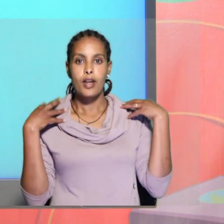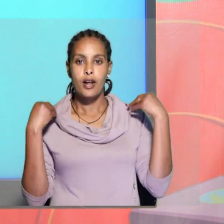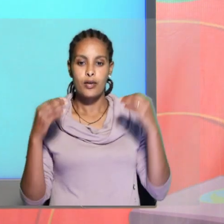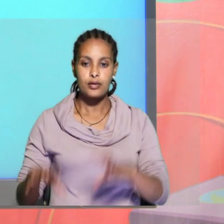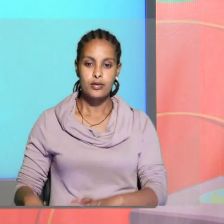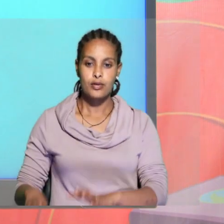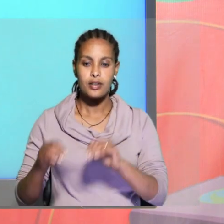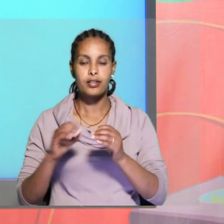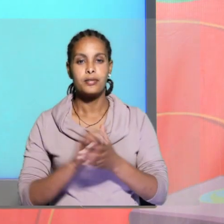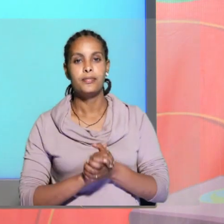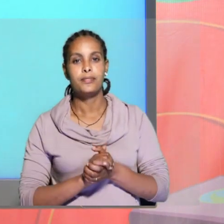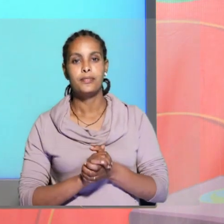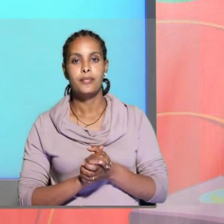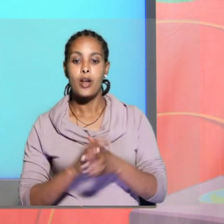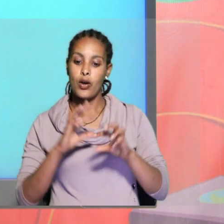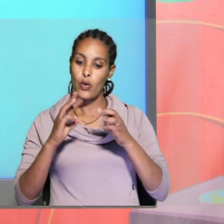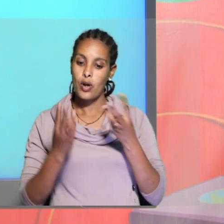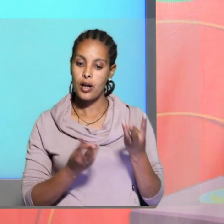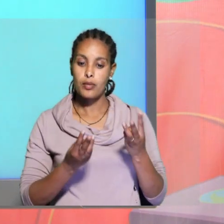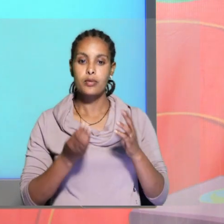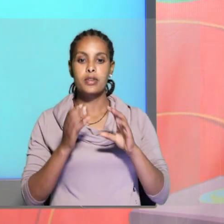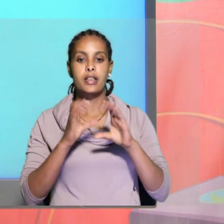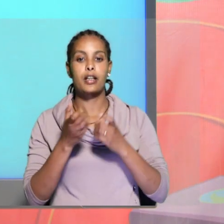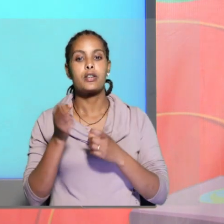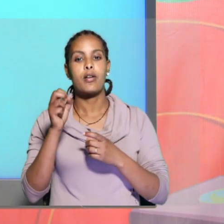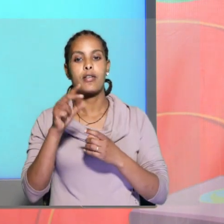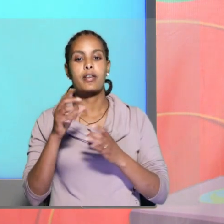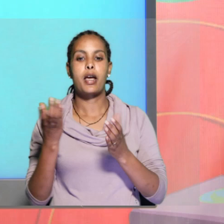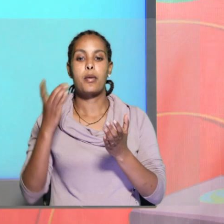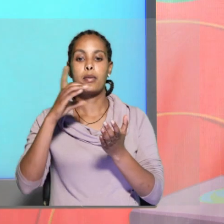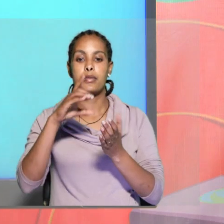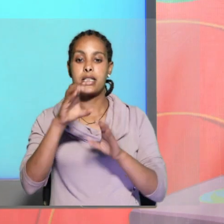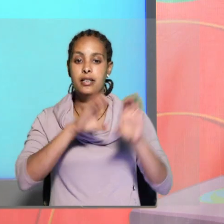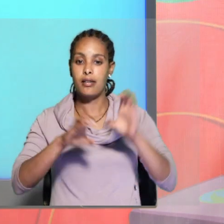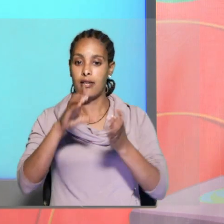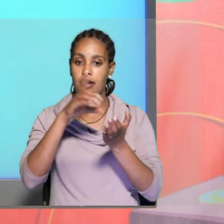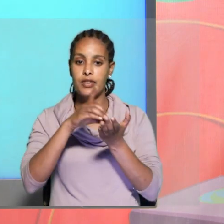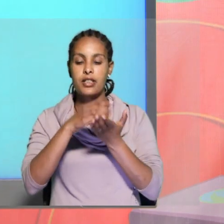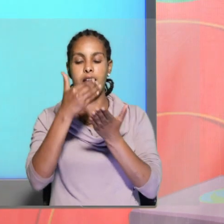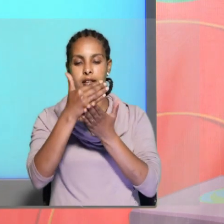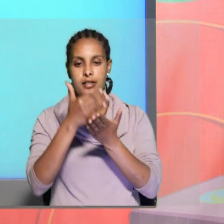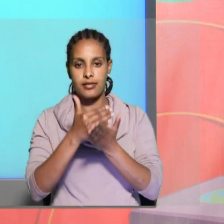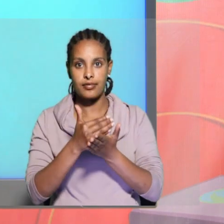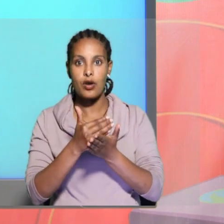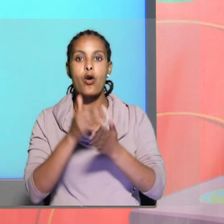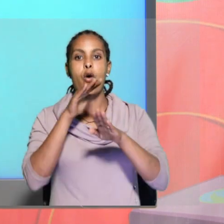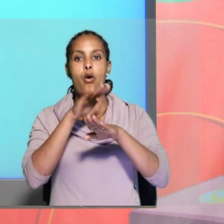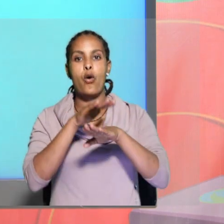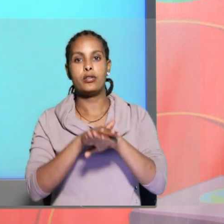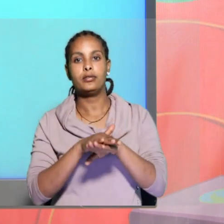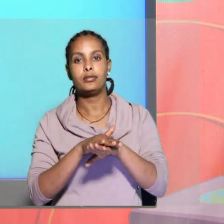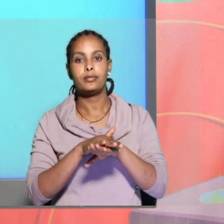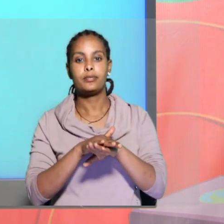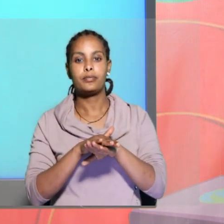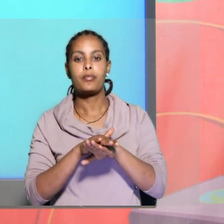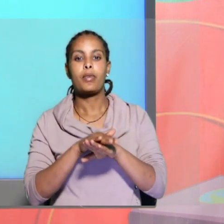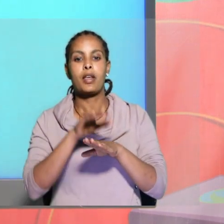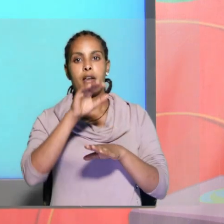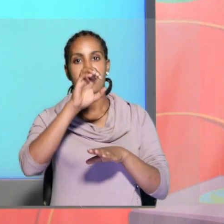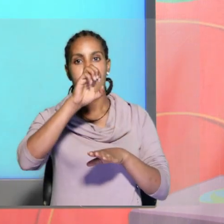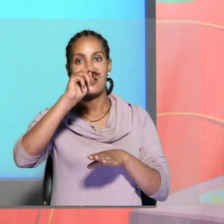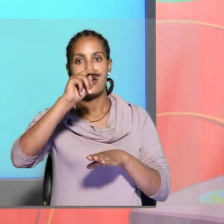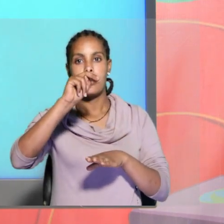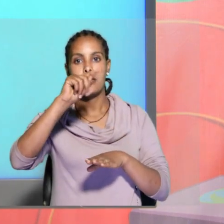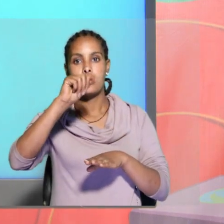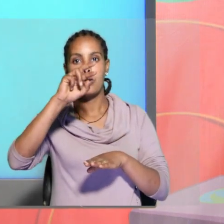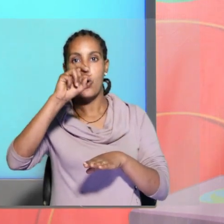Hello students, welcome to grade 12 chemistry revision lesson on entropy and